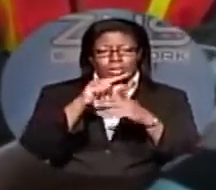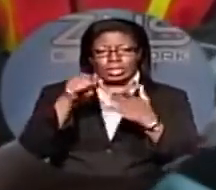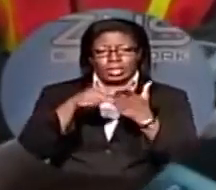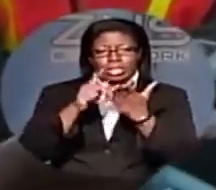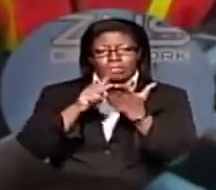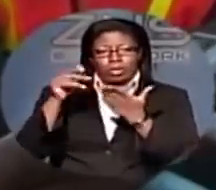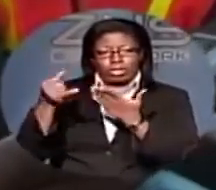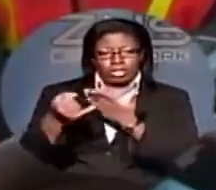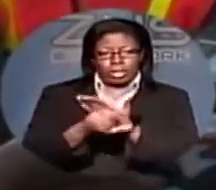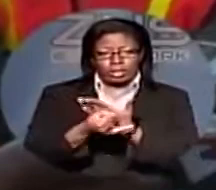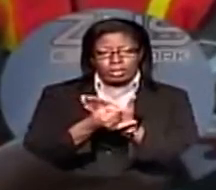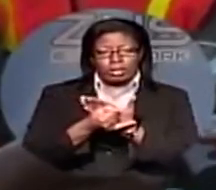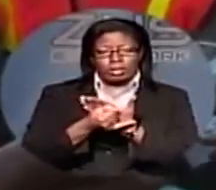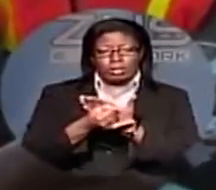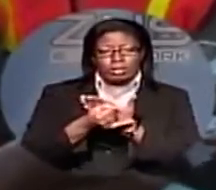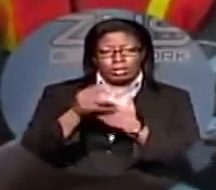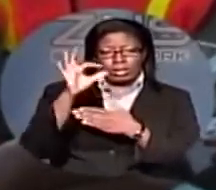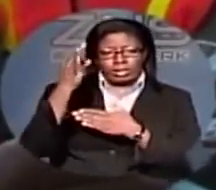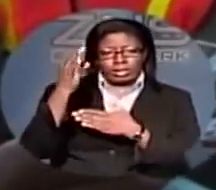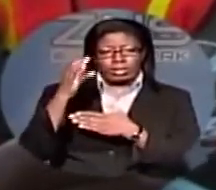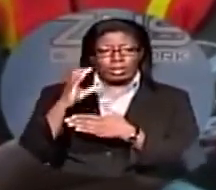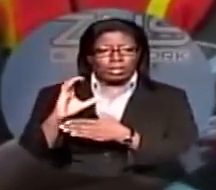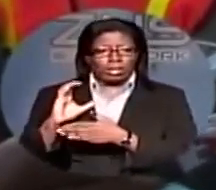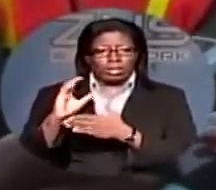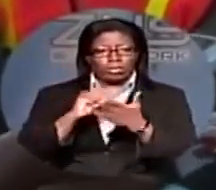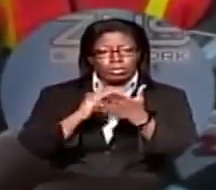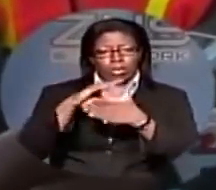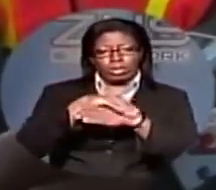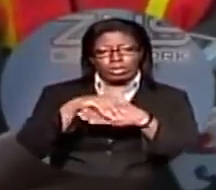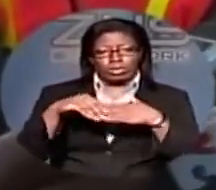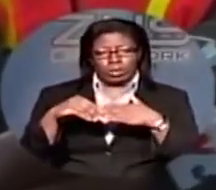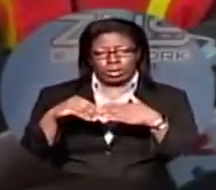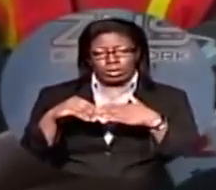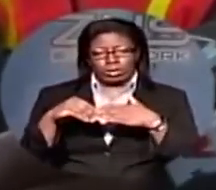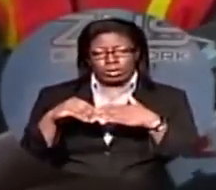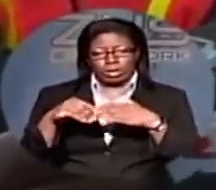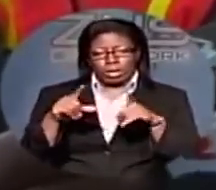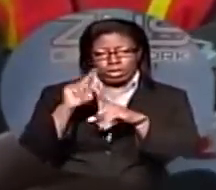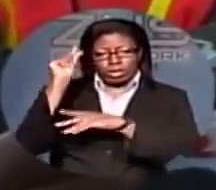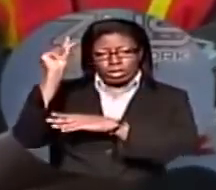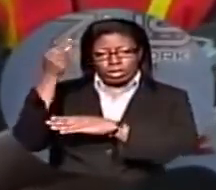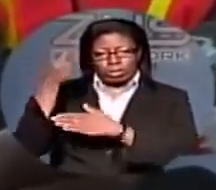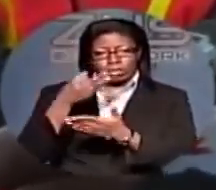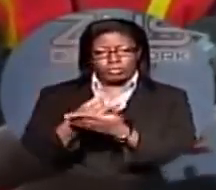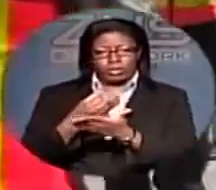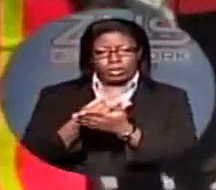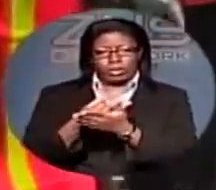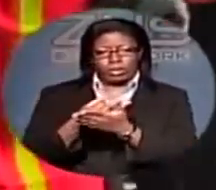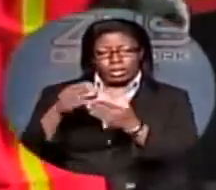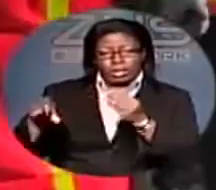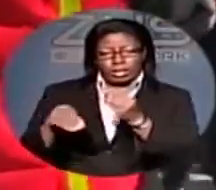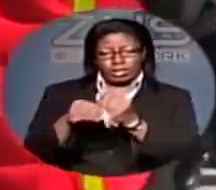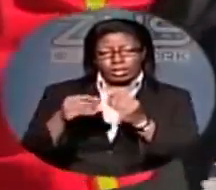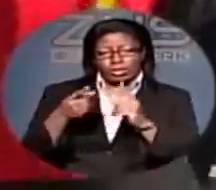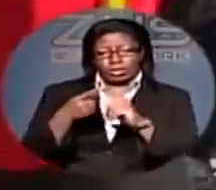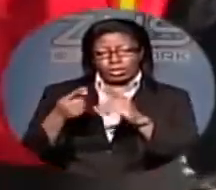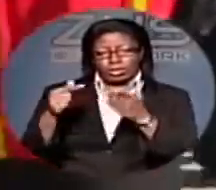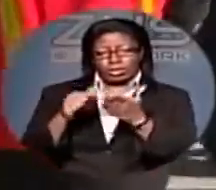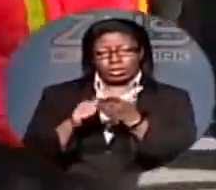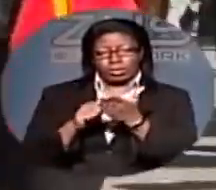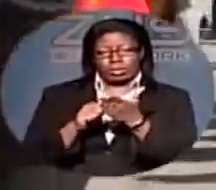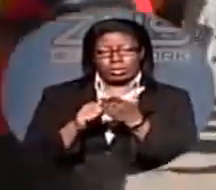cost between $90 and $100 million, and the government will provide funding on top of the loan sum for